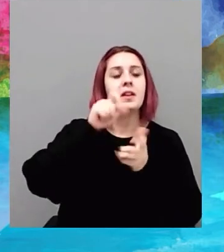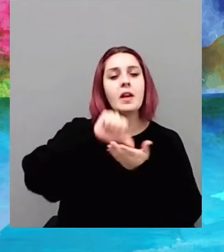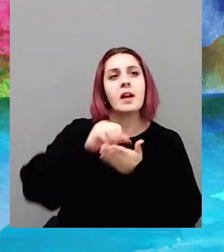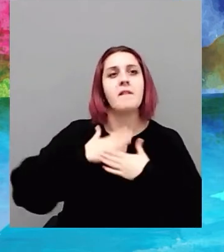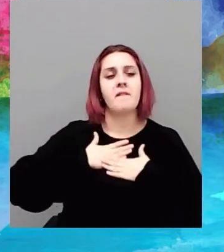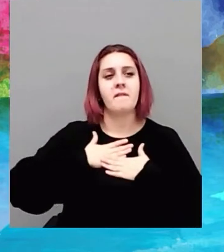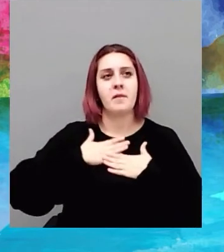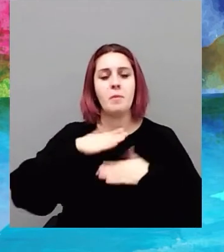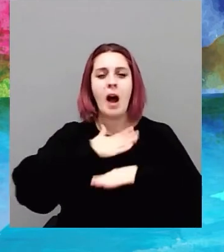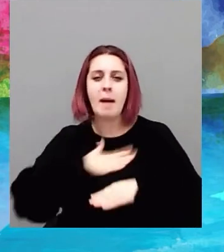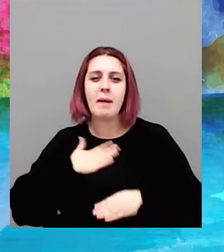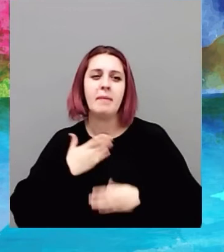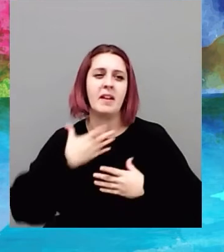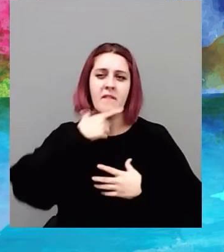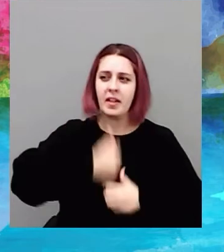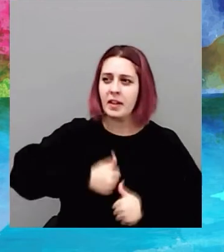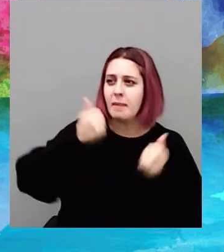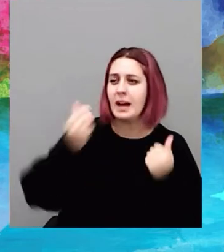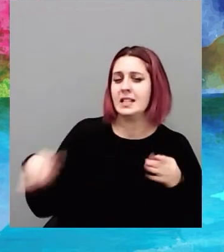a certain logic to make them more